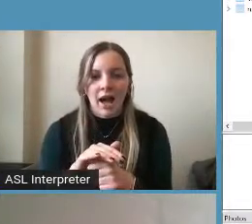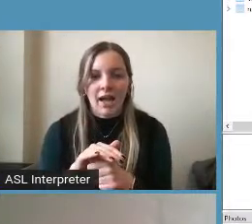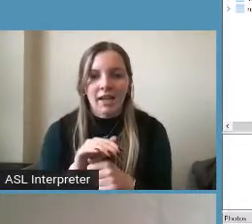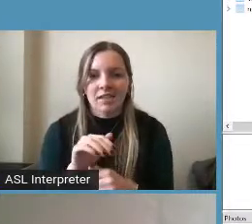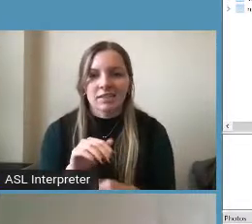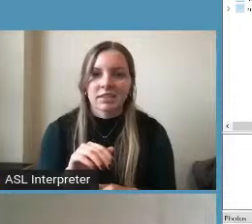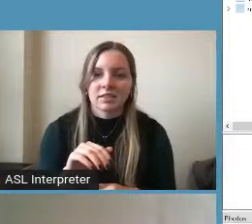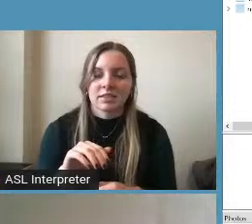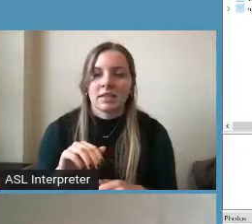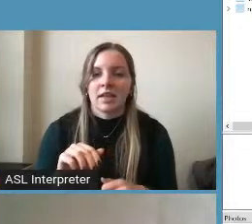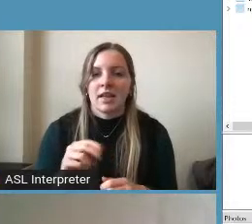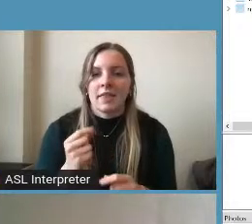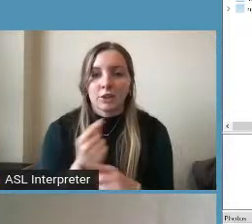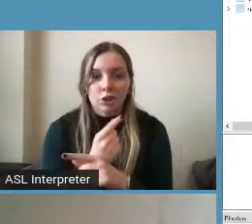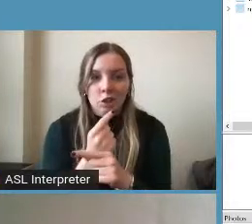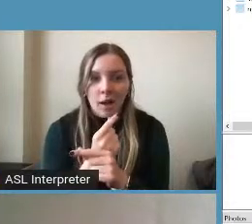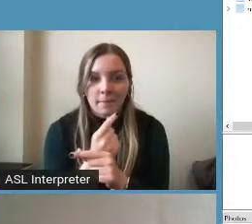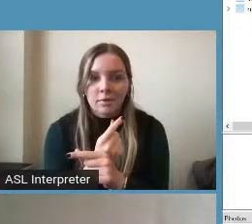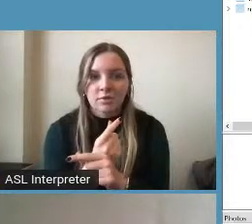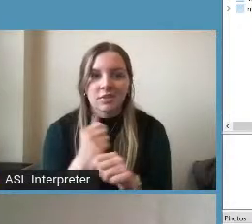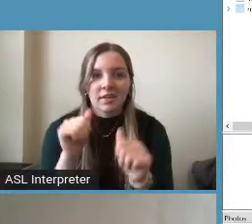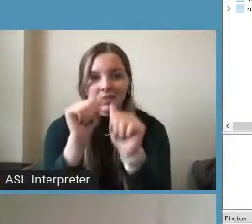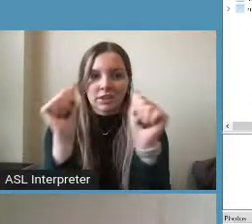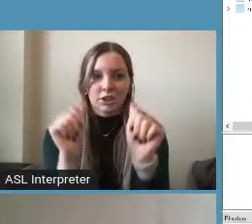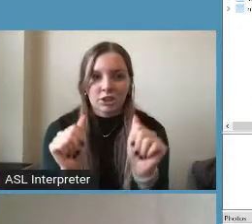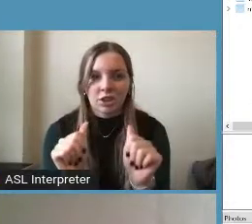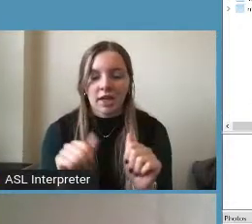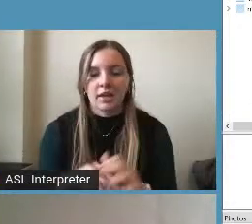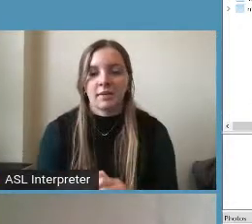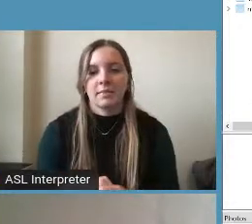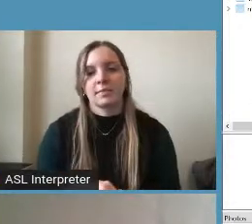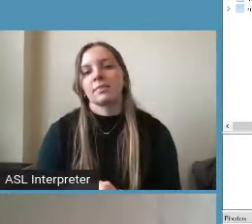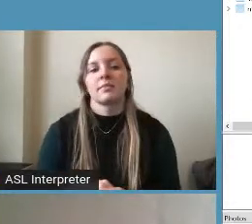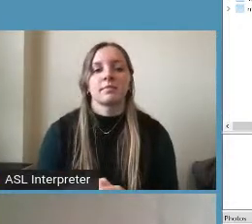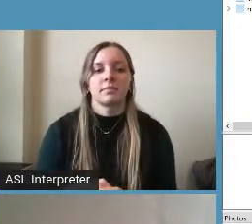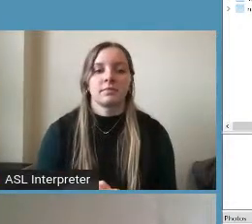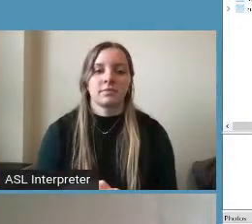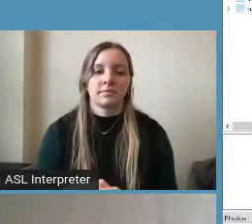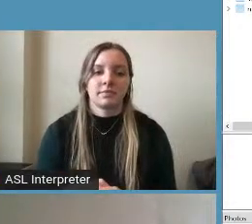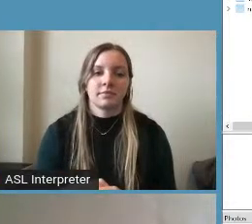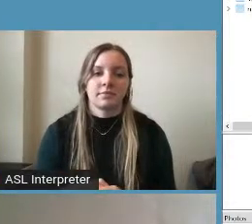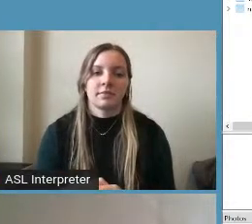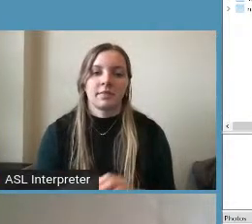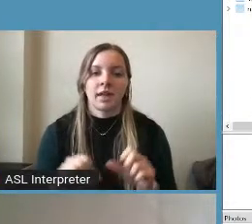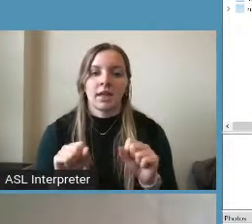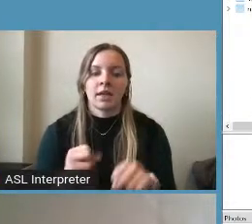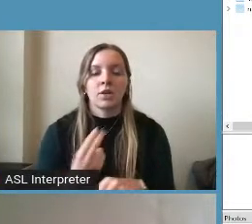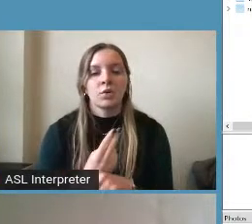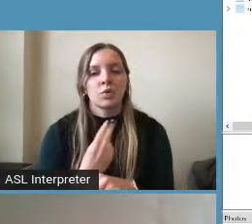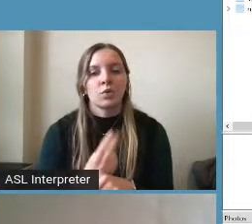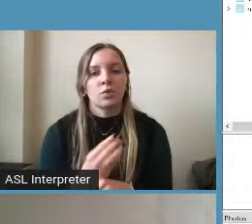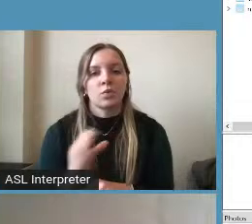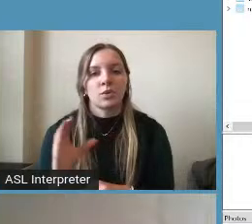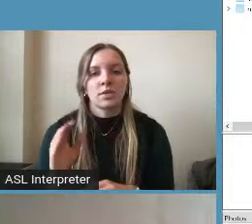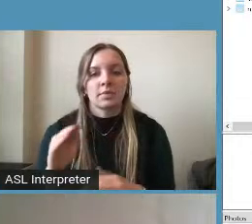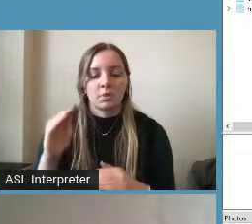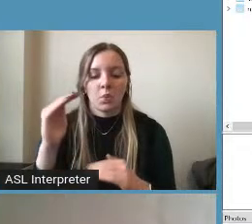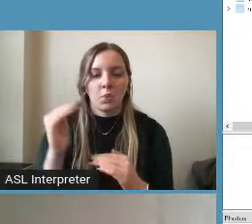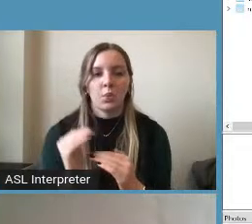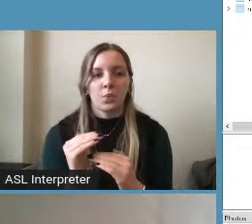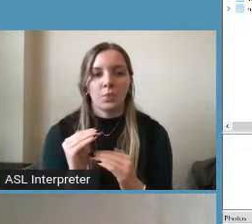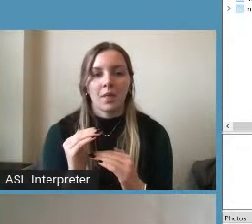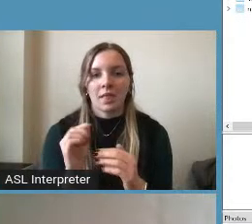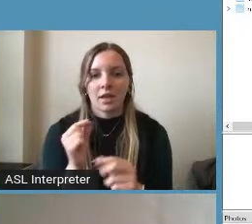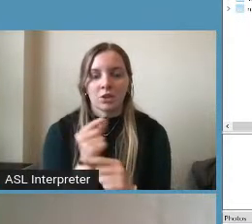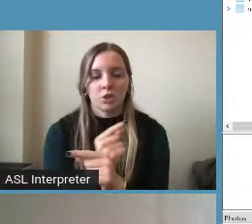It has the virtue of I can scale down the geometry, have much less actual geometry, put the pictures on it, and